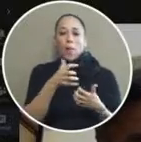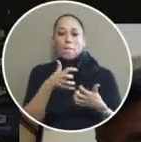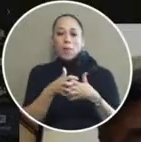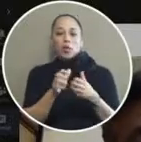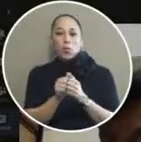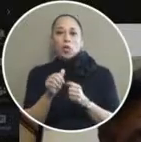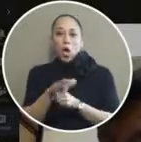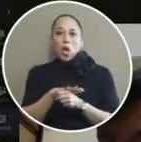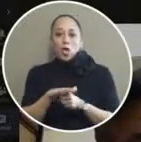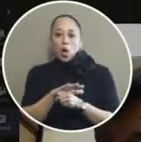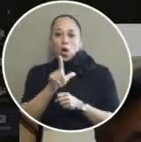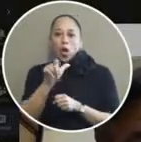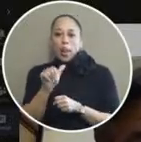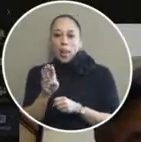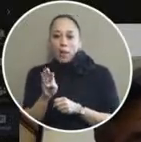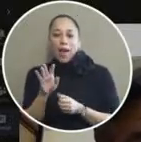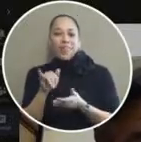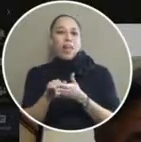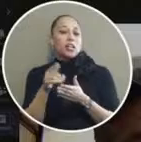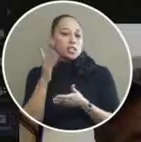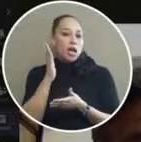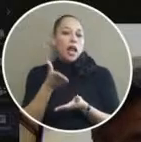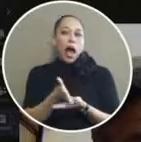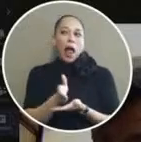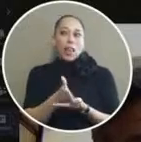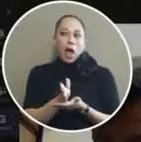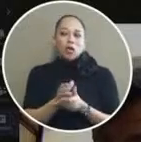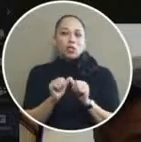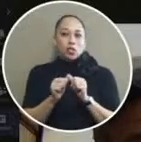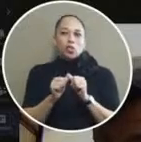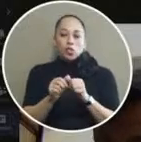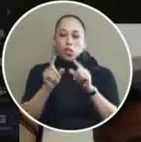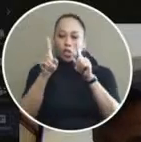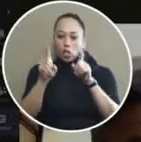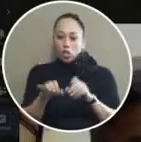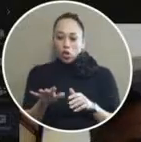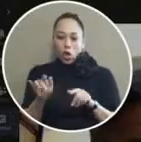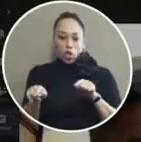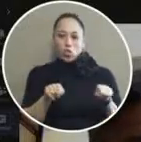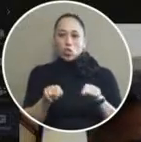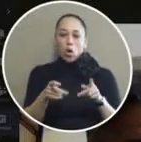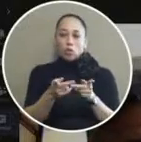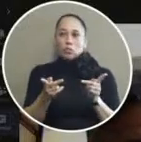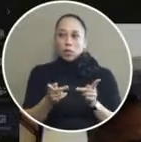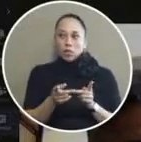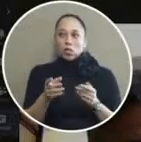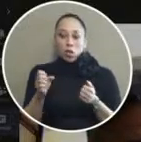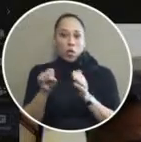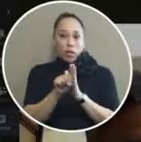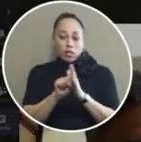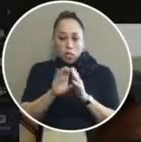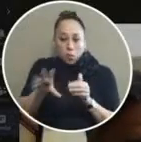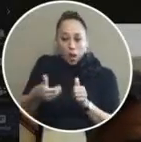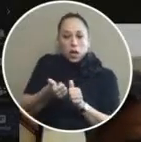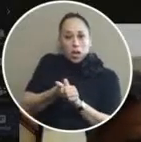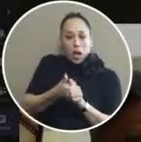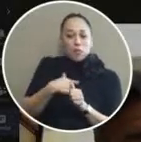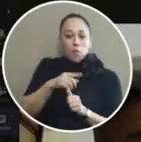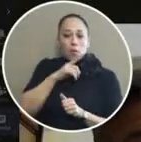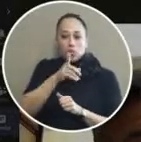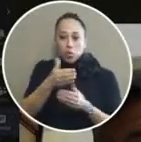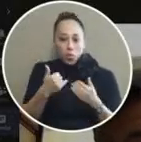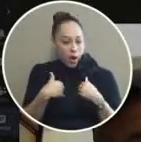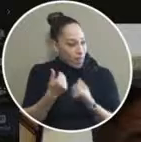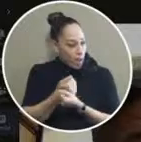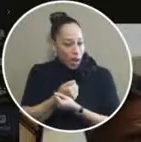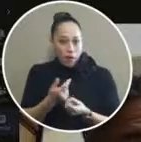with the local laboratories, that's what's going to allow us to continue doing this testing at those locations. So the state's backing us up until we make sure we have everything in